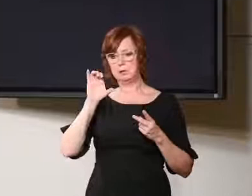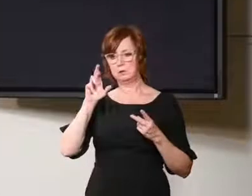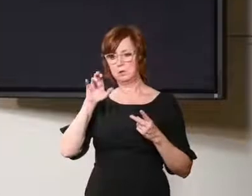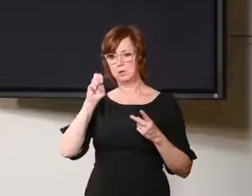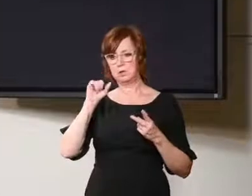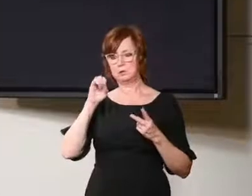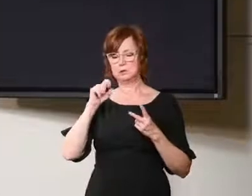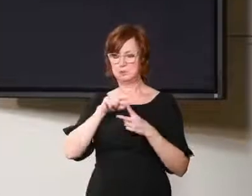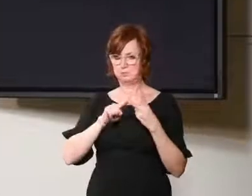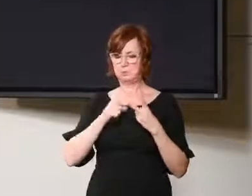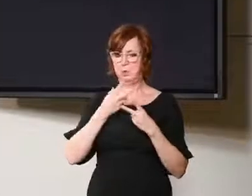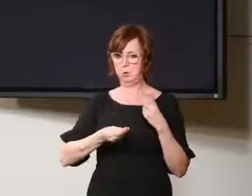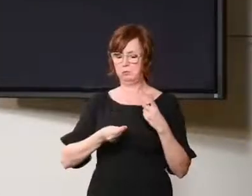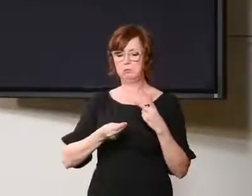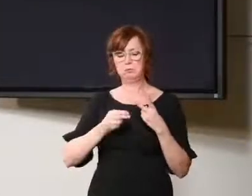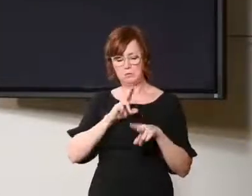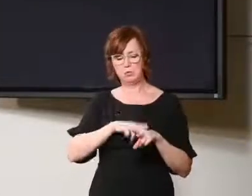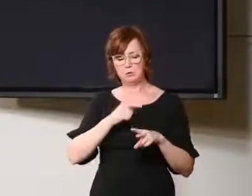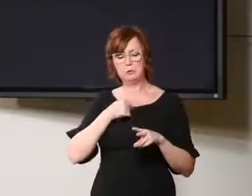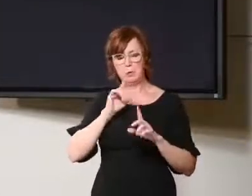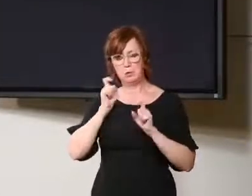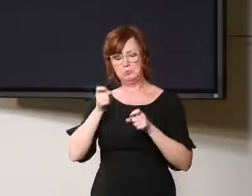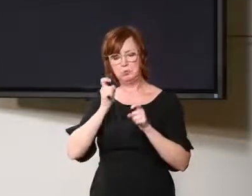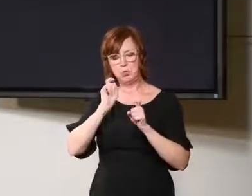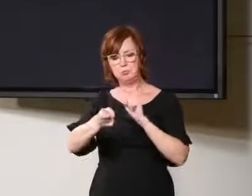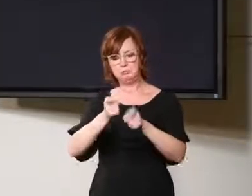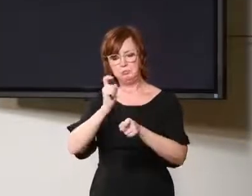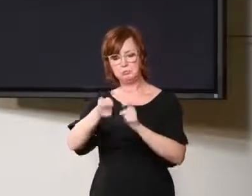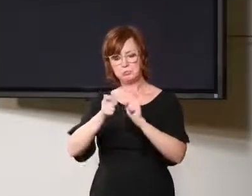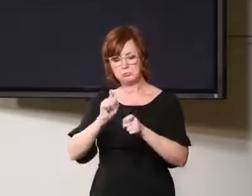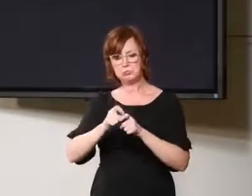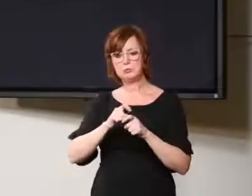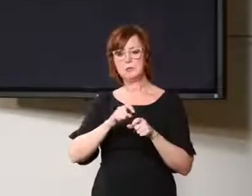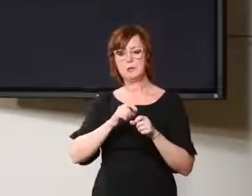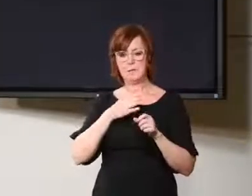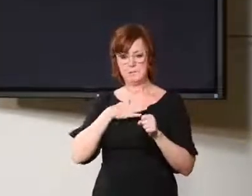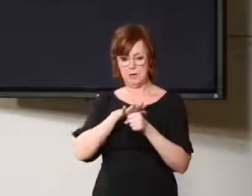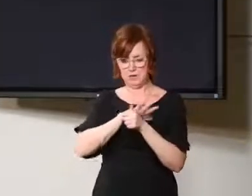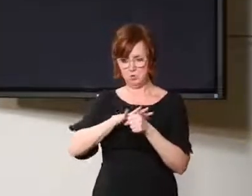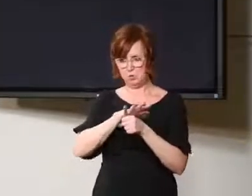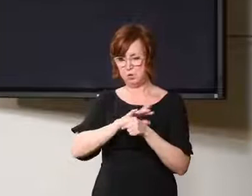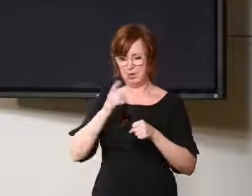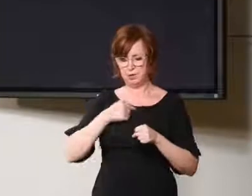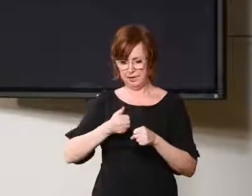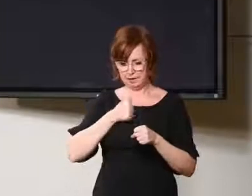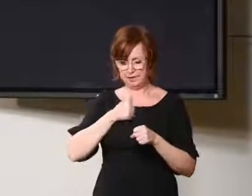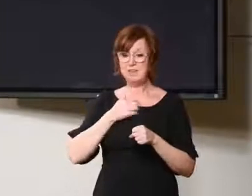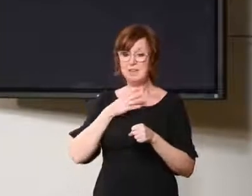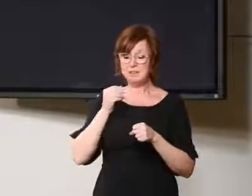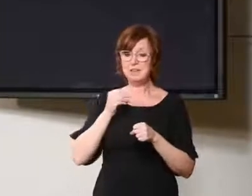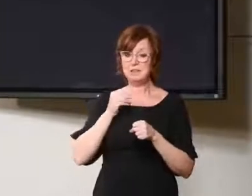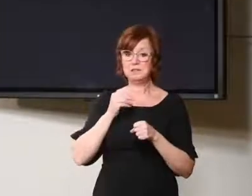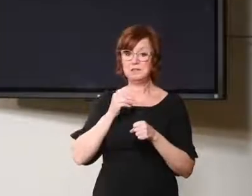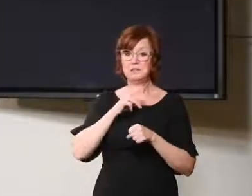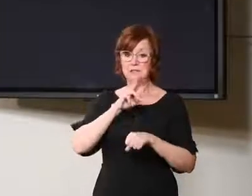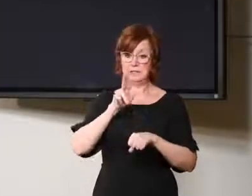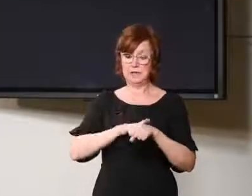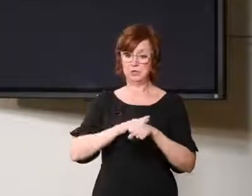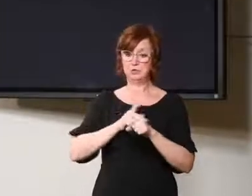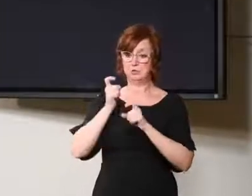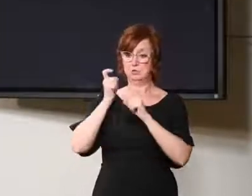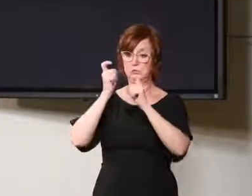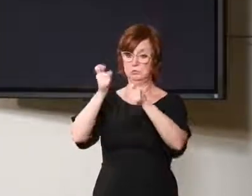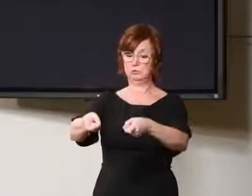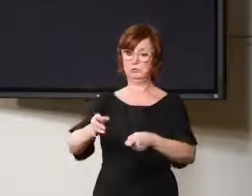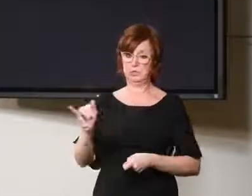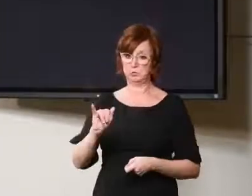other charitable organizations locally in the community in the region where I live, as well as nationally, that do good work